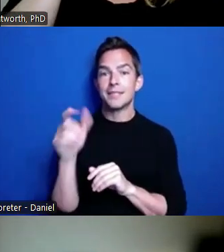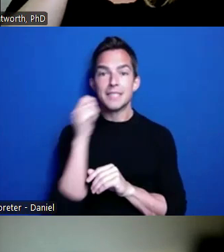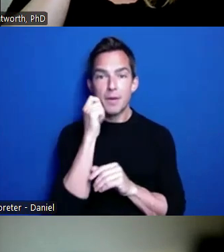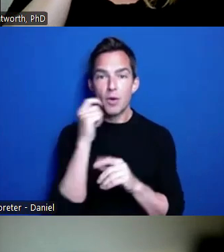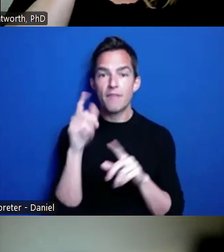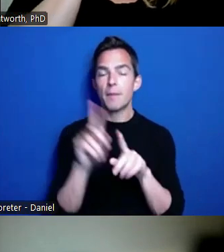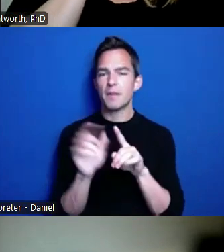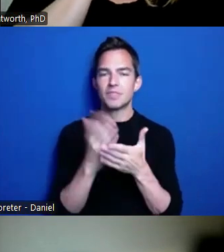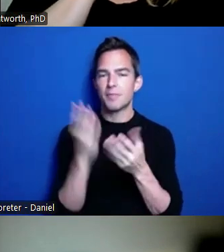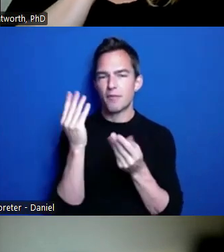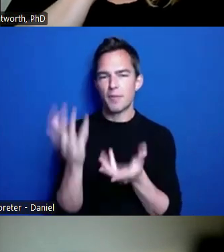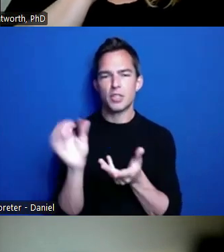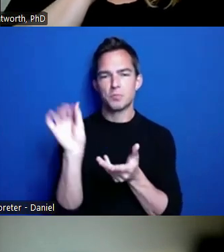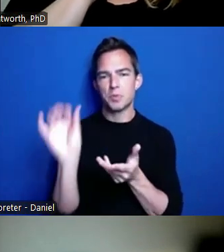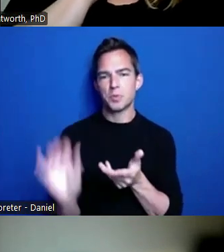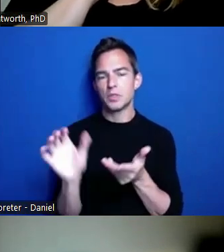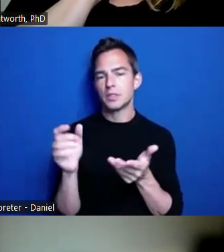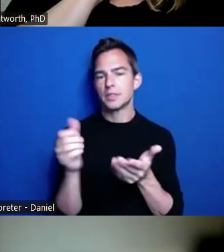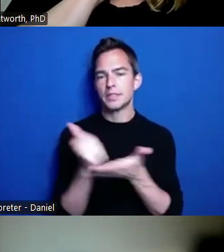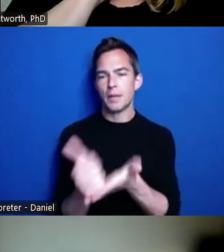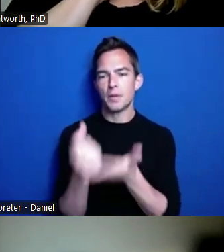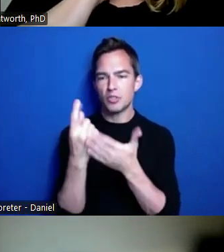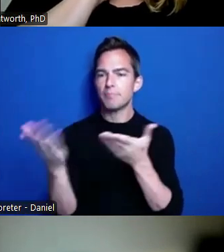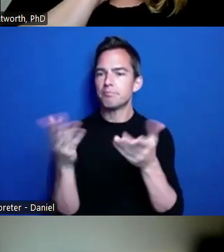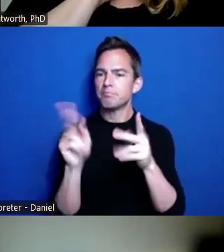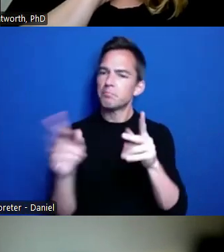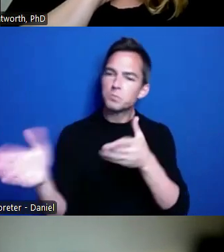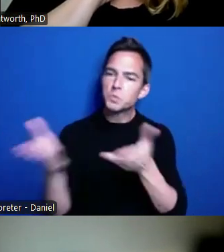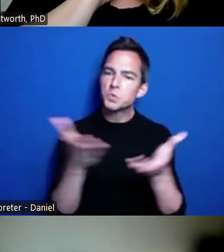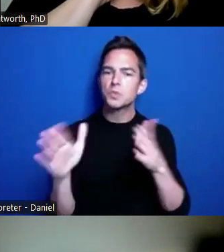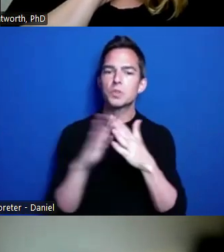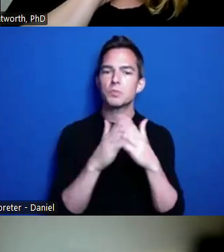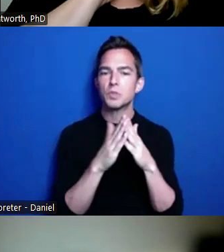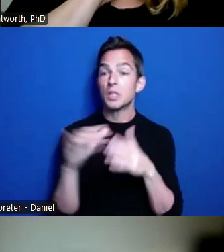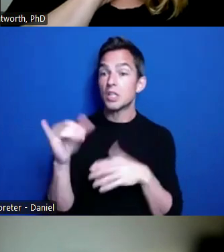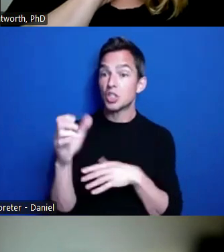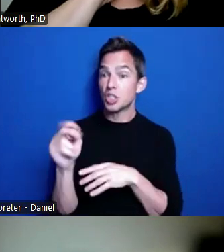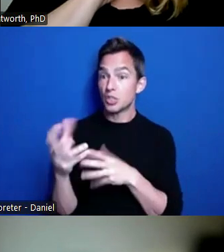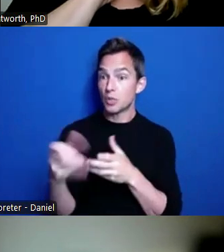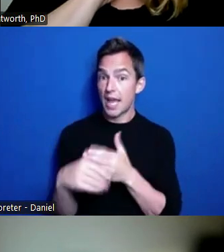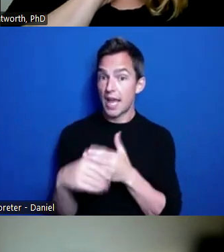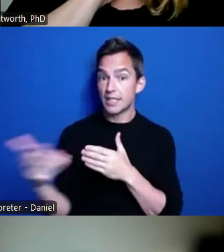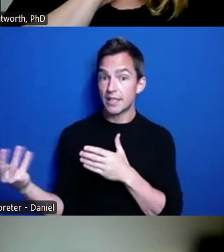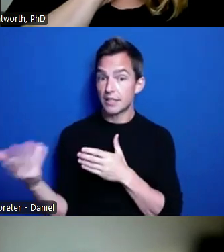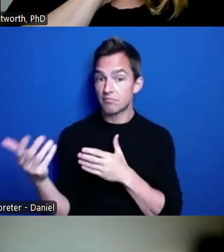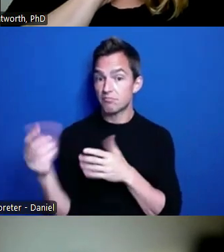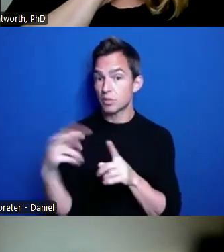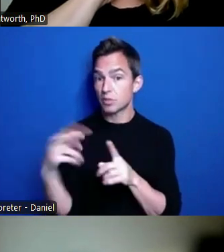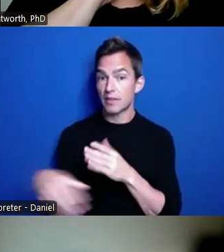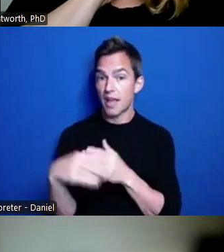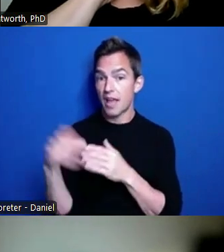about what we understand the folks that are serving their communities. Jen, anything you want to add or any other information you have?